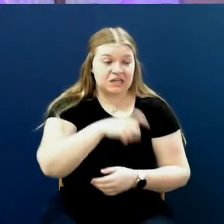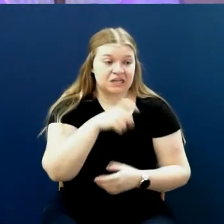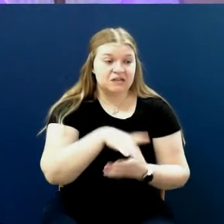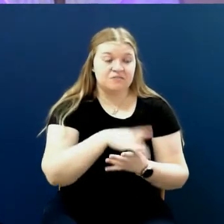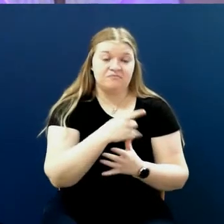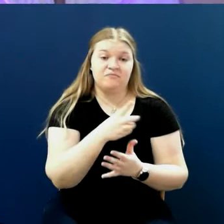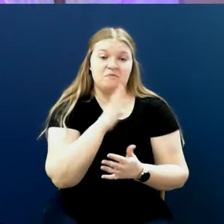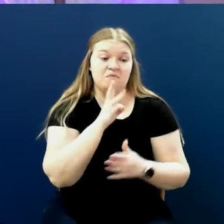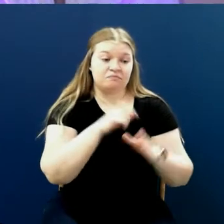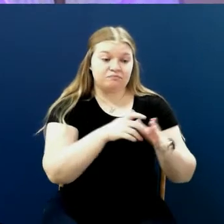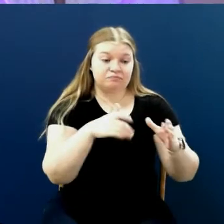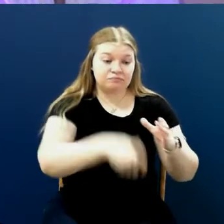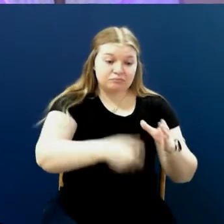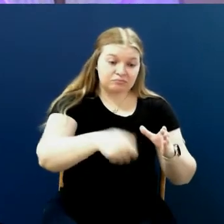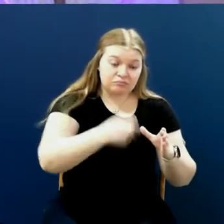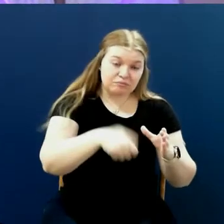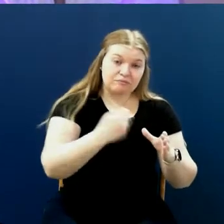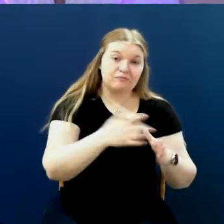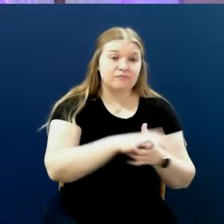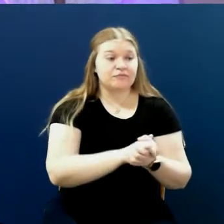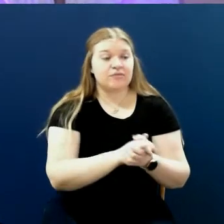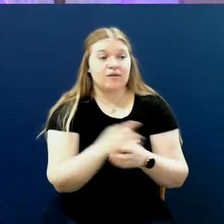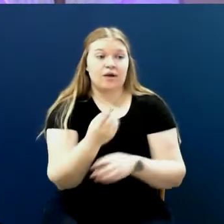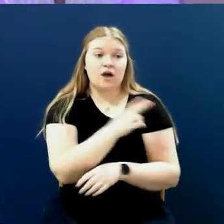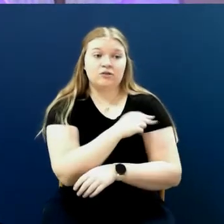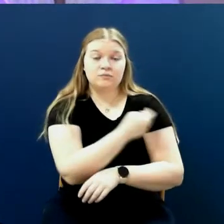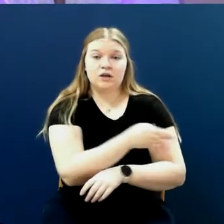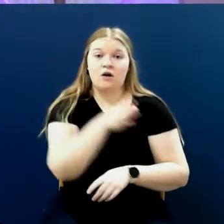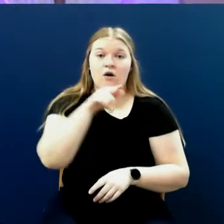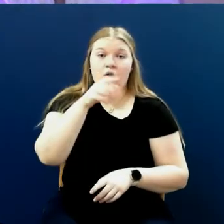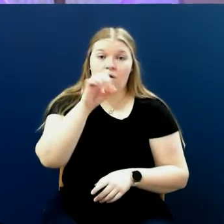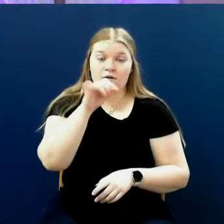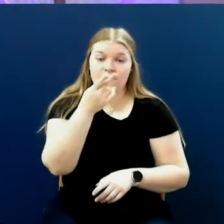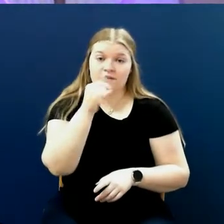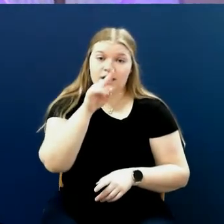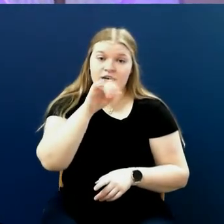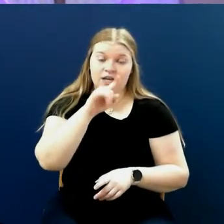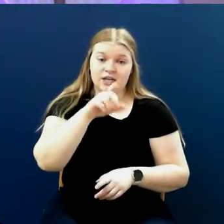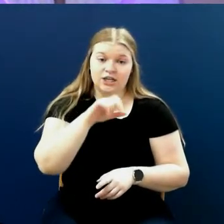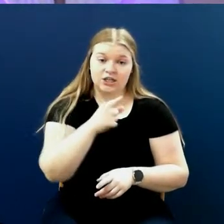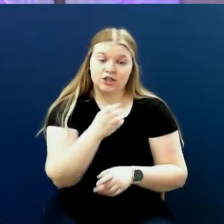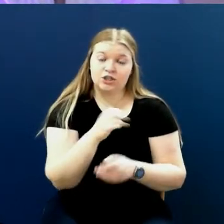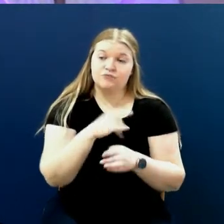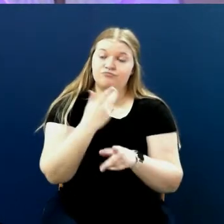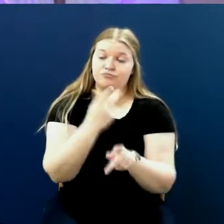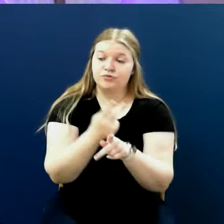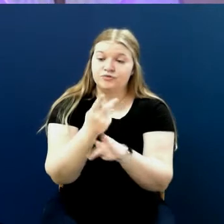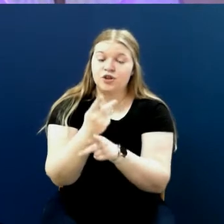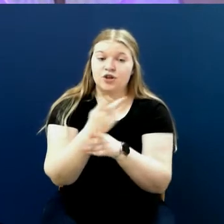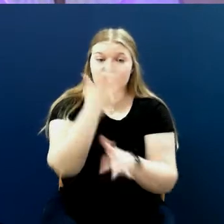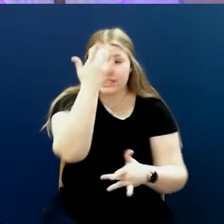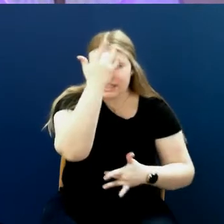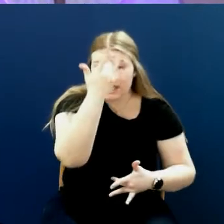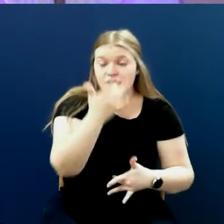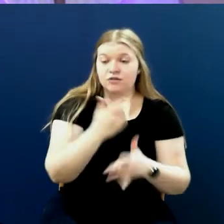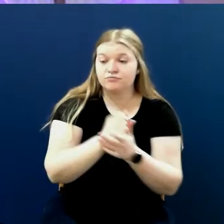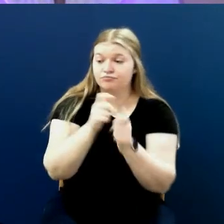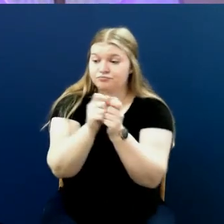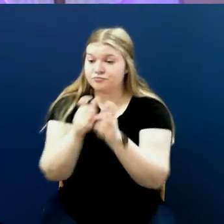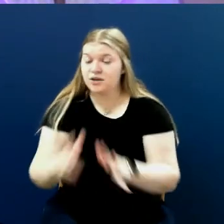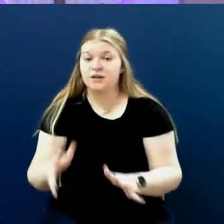Maybe it's setting up a hospital or an orphanage to care for those that are sick or those that have been abandoned by